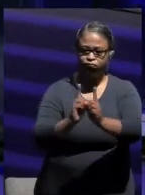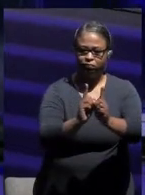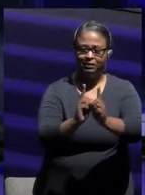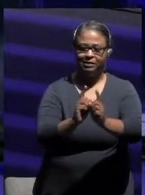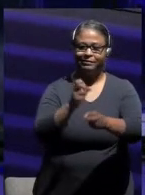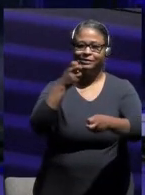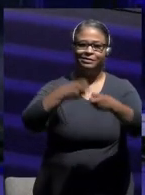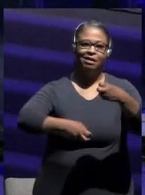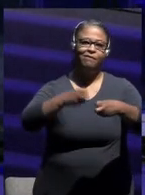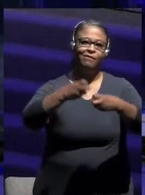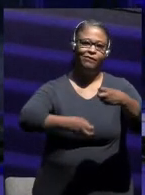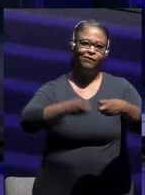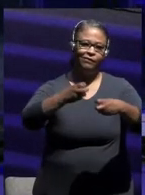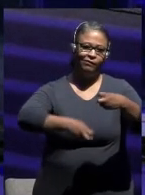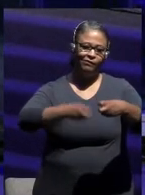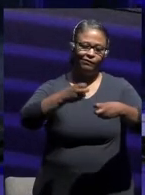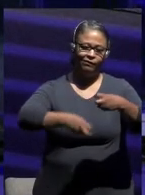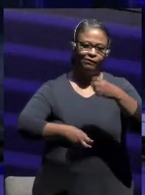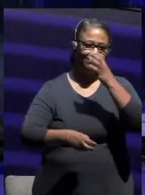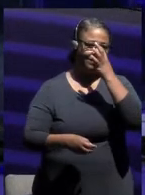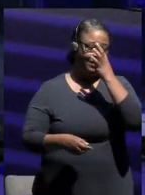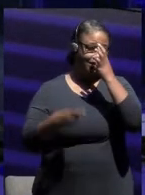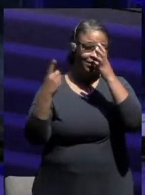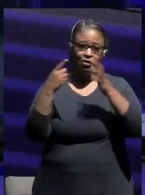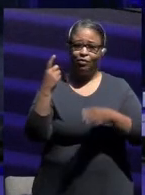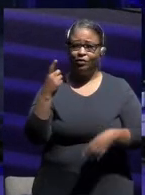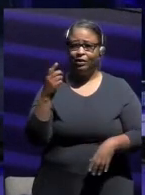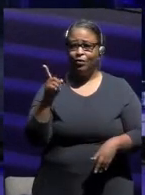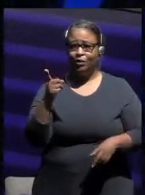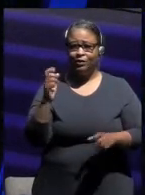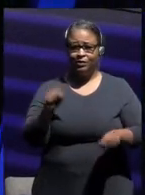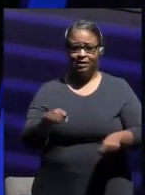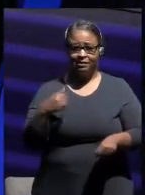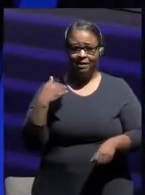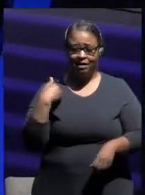It's really only going to be Jesus Christ.